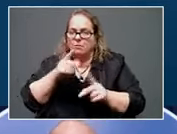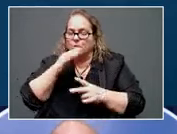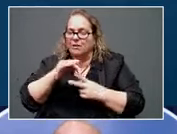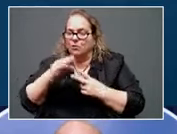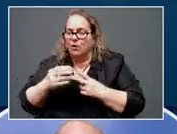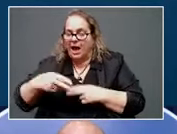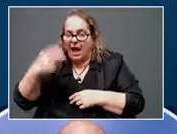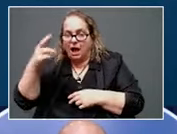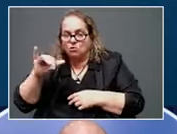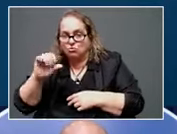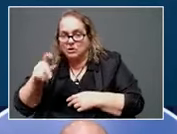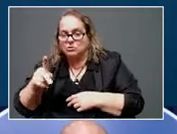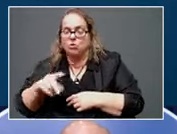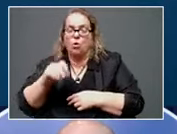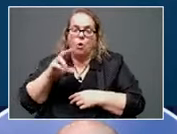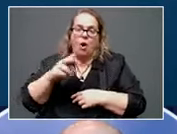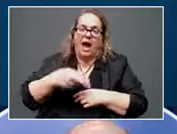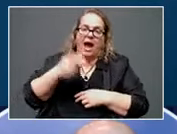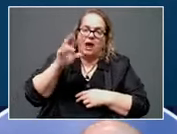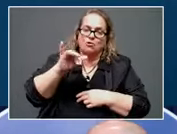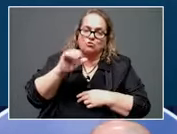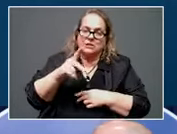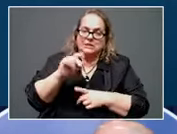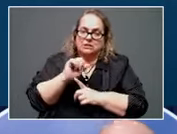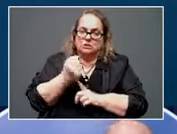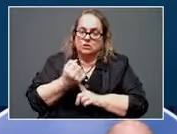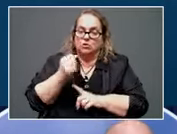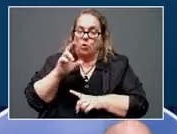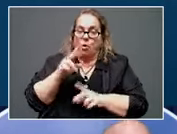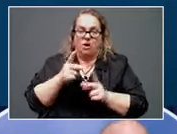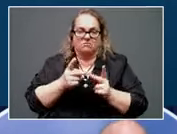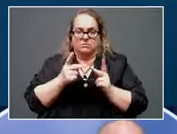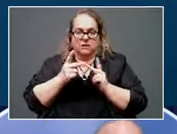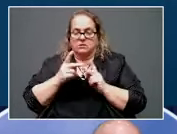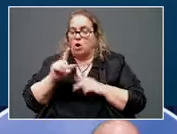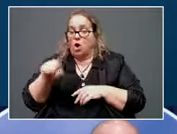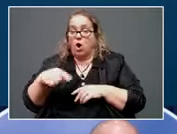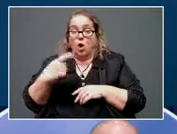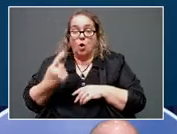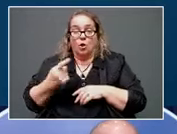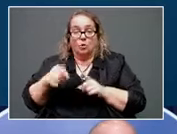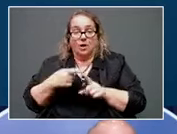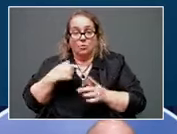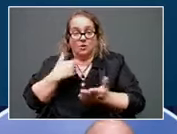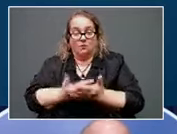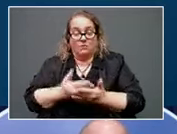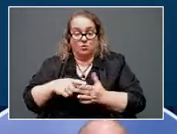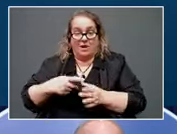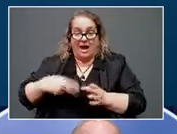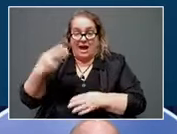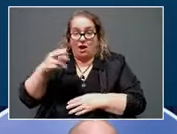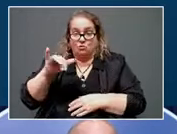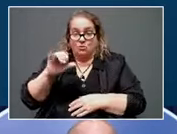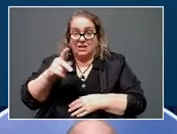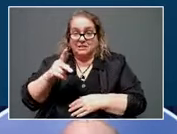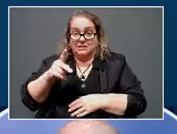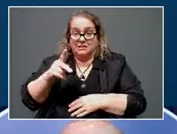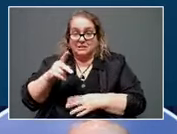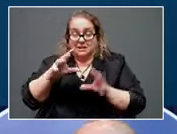or people who are in high risk situations or settings. It's only though when we get to the high risk category in the red where we'll recommend